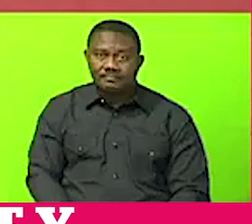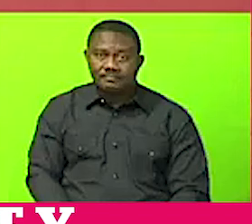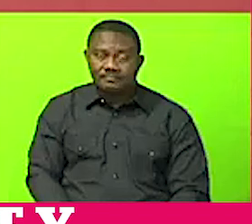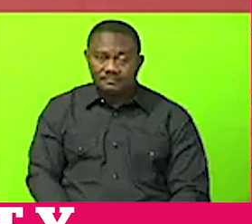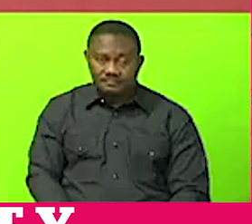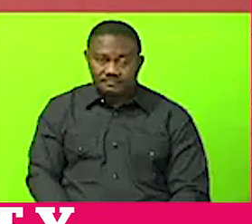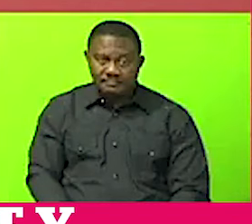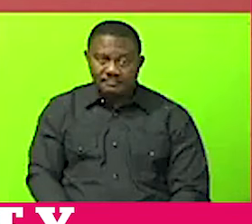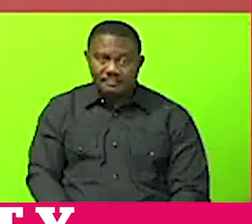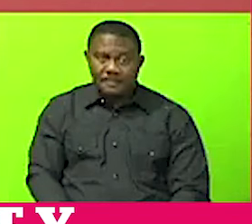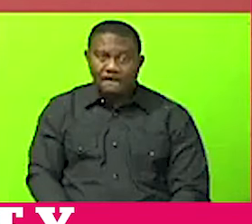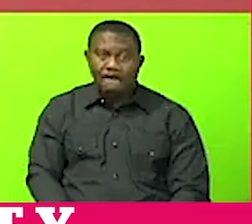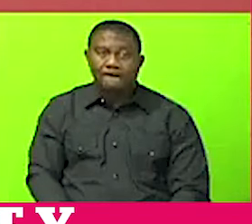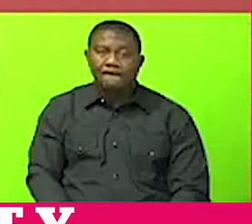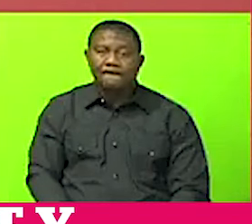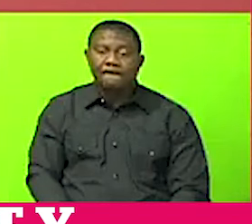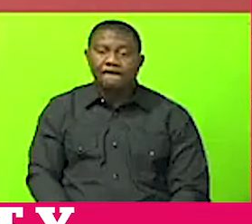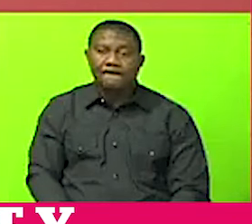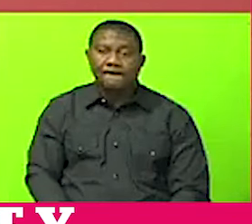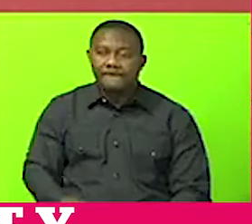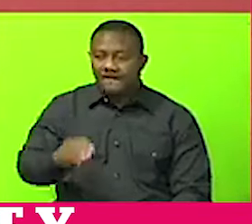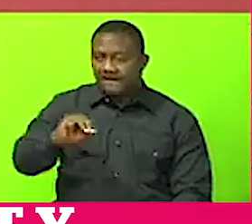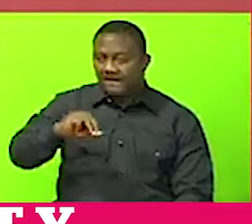yes honorable member BSA